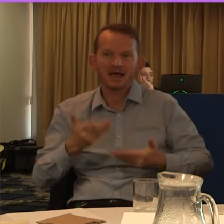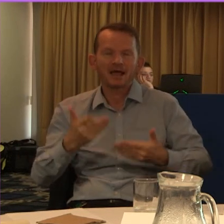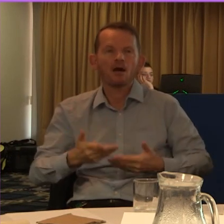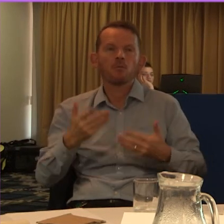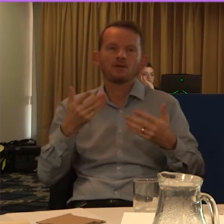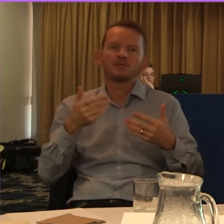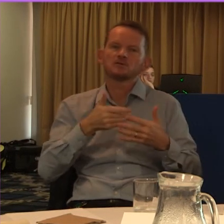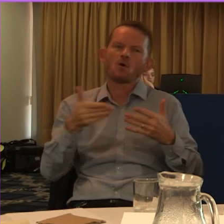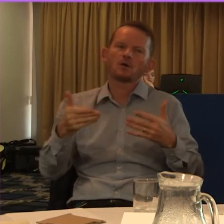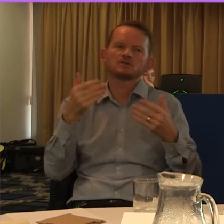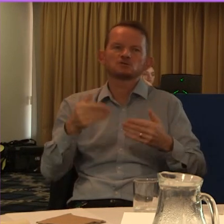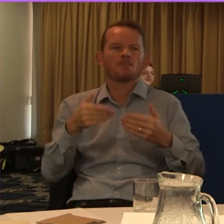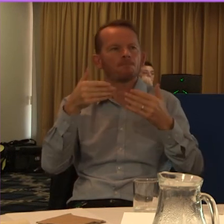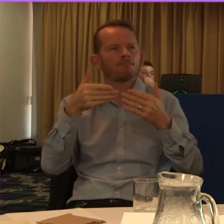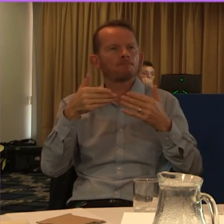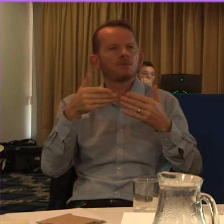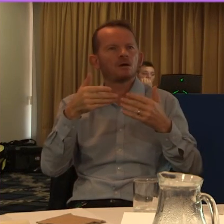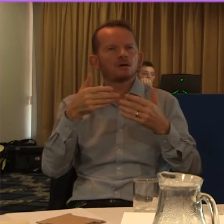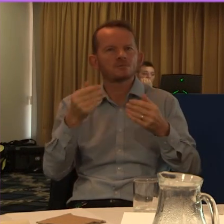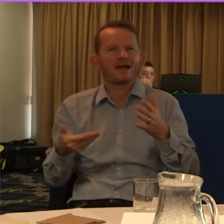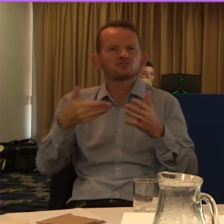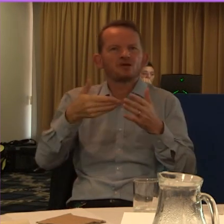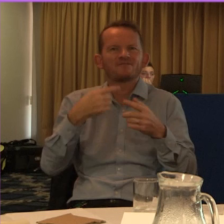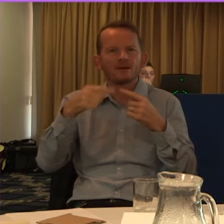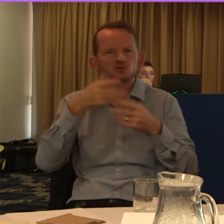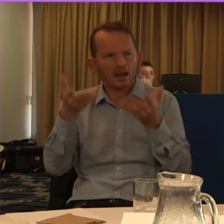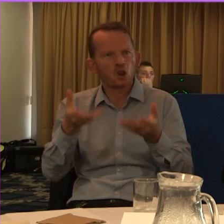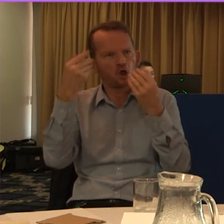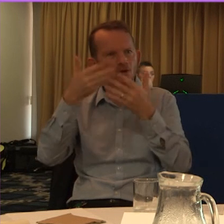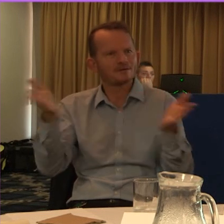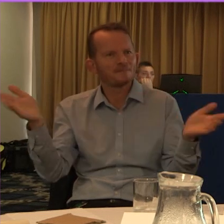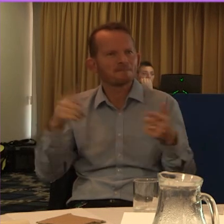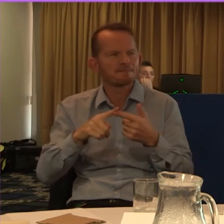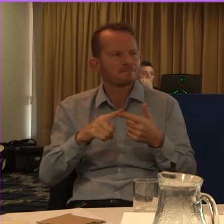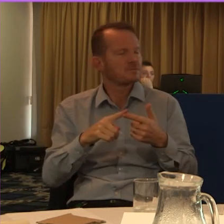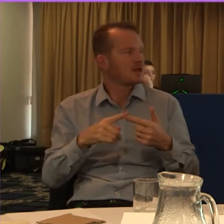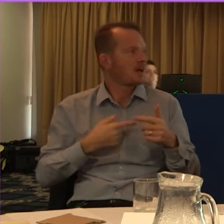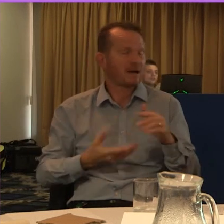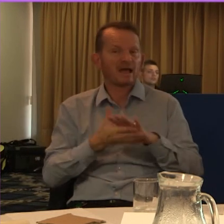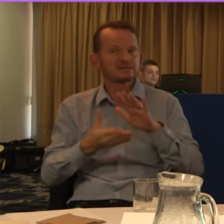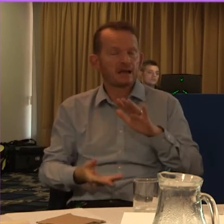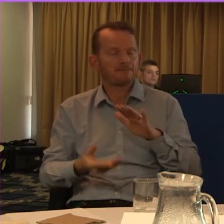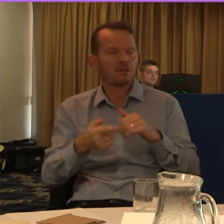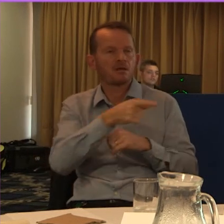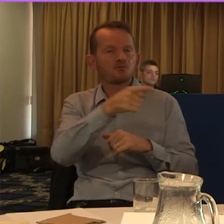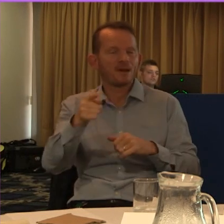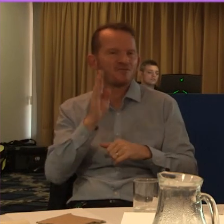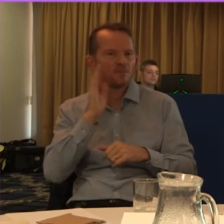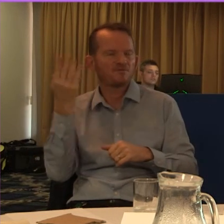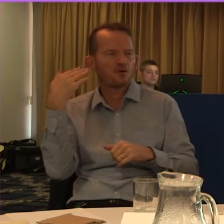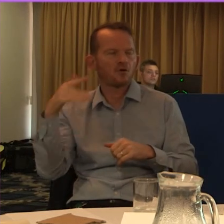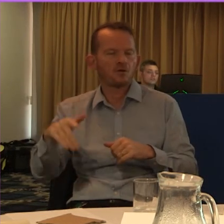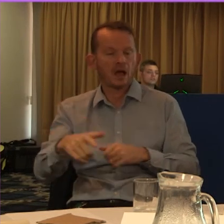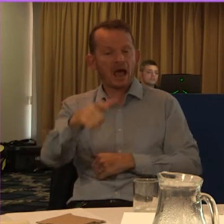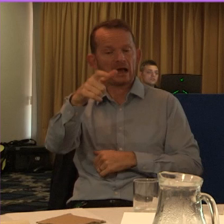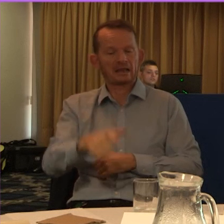I believe that there's always some scope to learn. And I think my example of this is perhaps one some of you may have heard before. A client